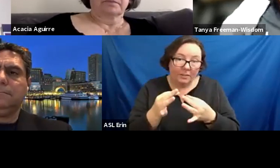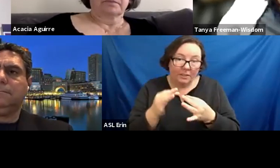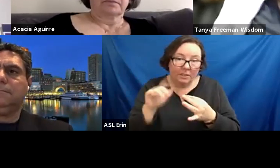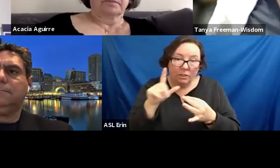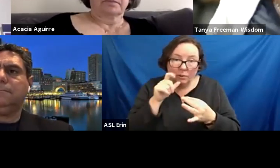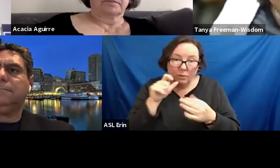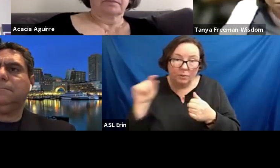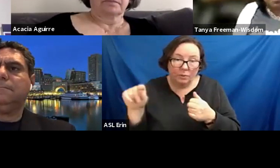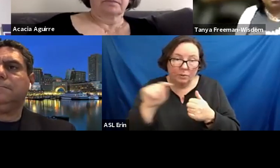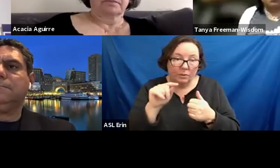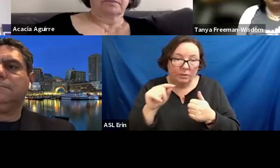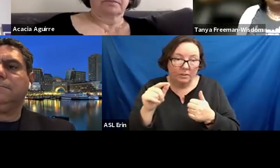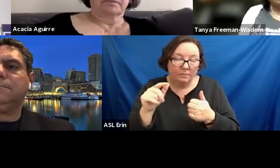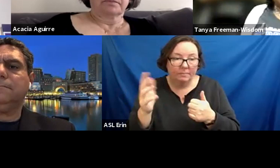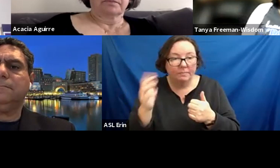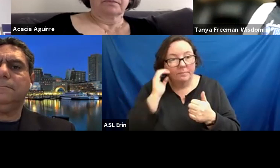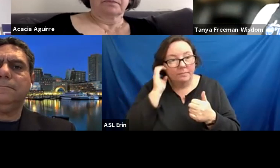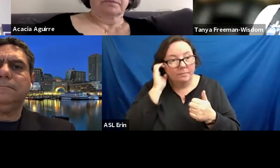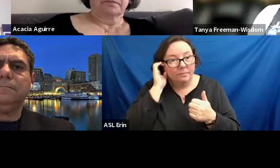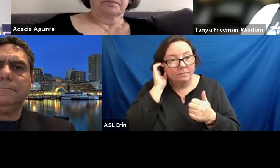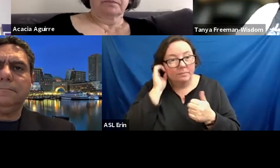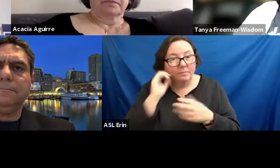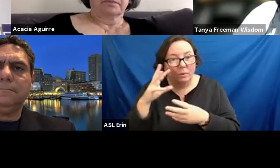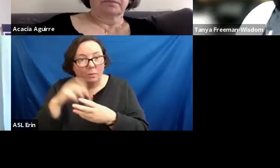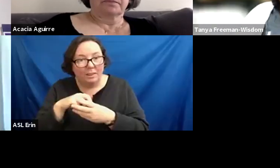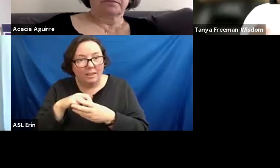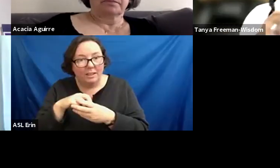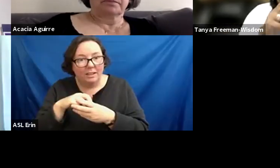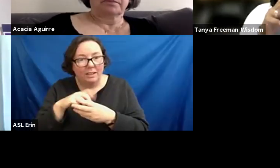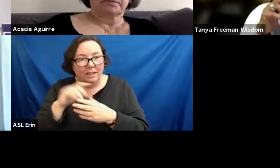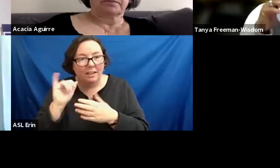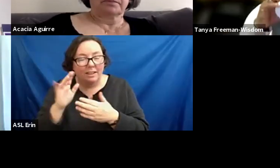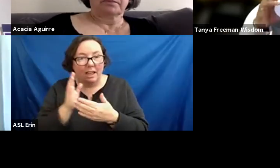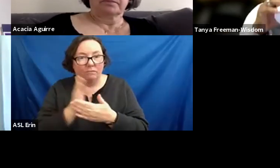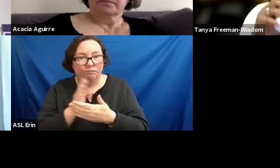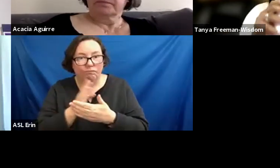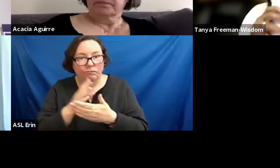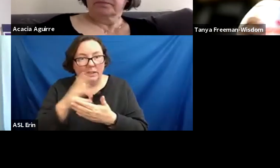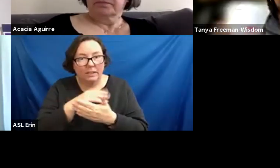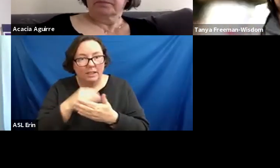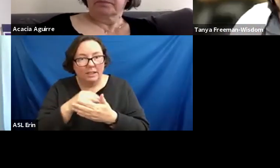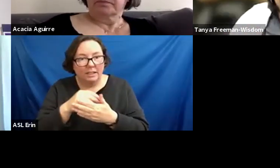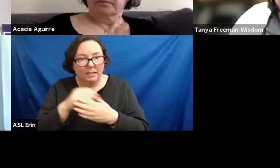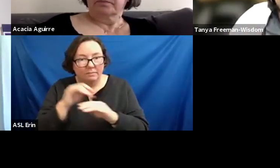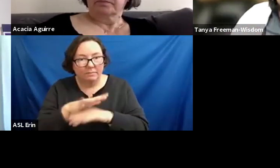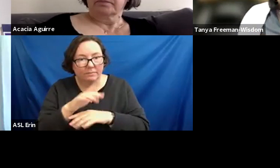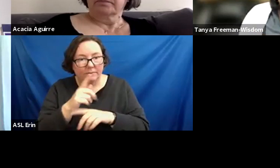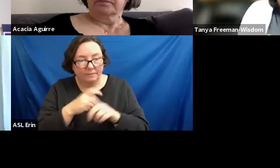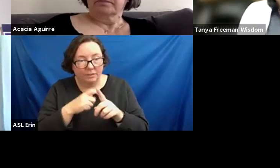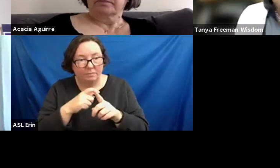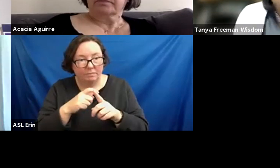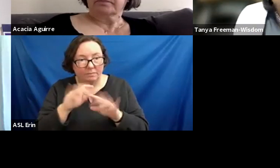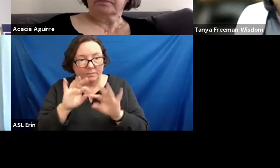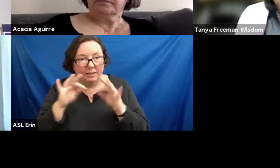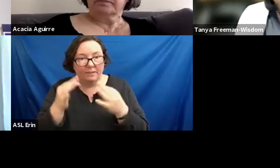that are within that mean income determined by the